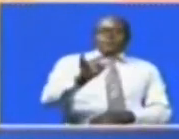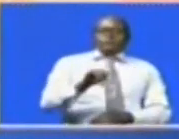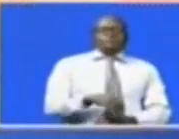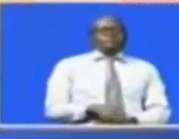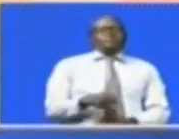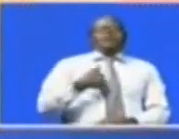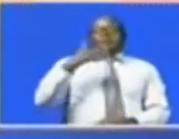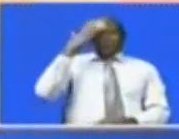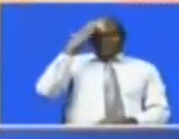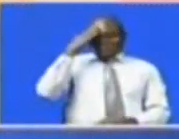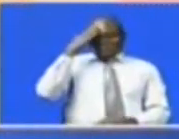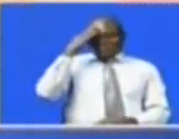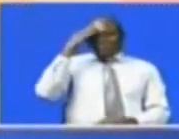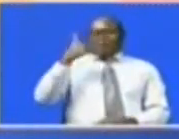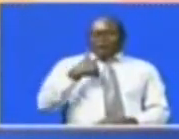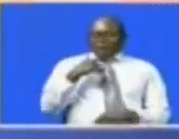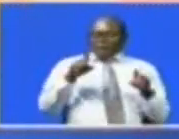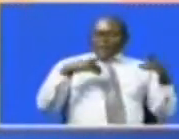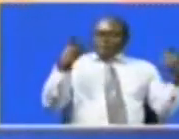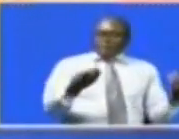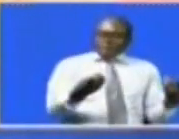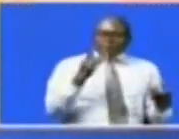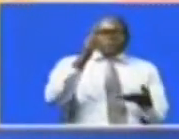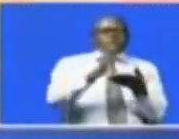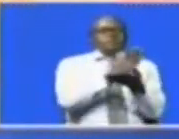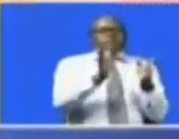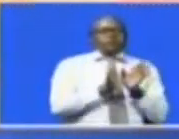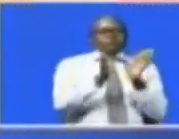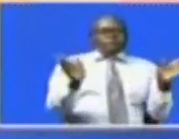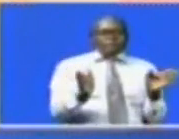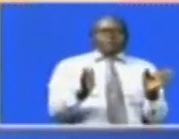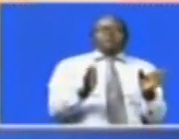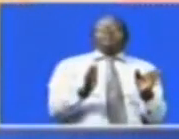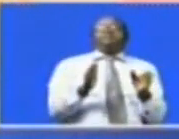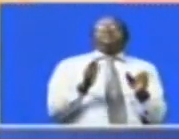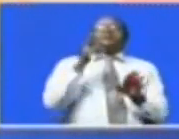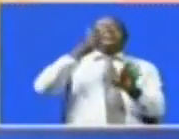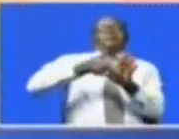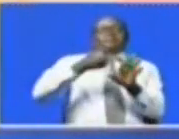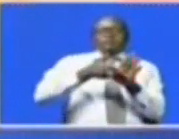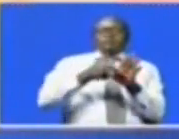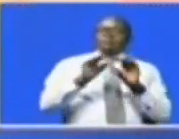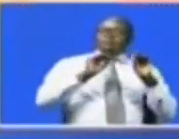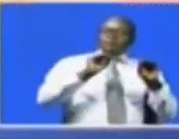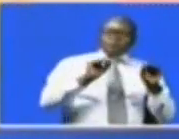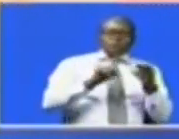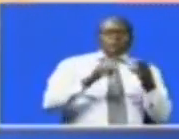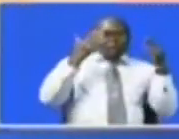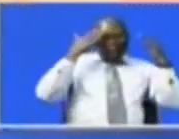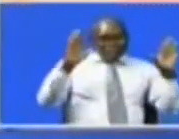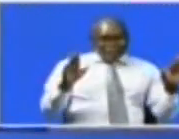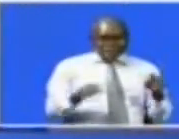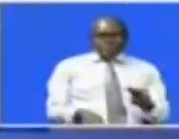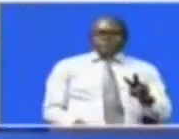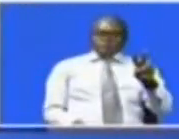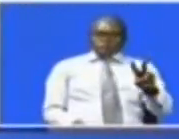know for a fact they have a department or a section for public participation in terms of public education and awareness.